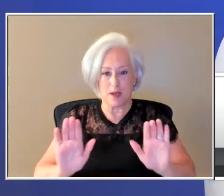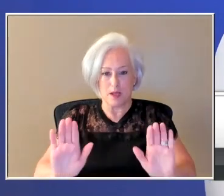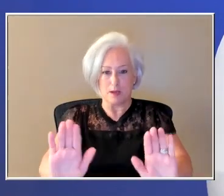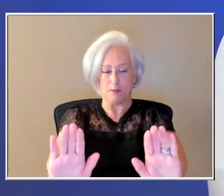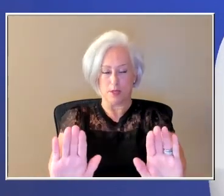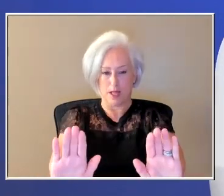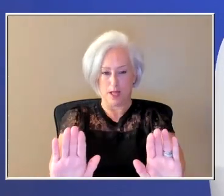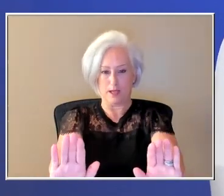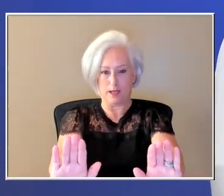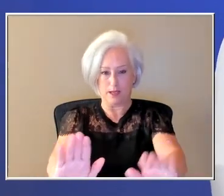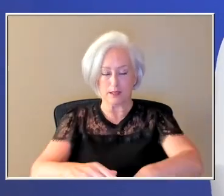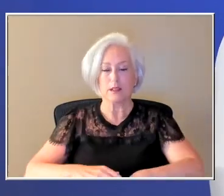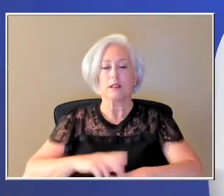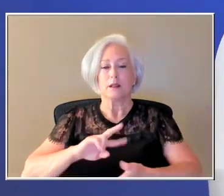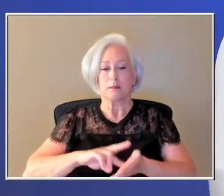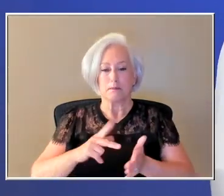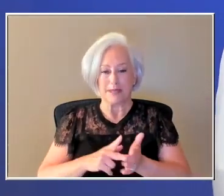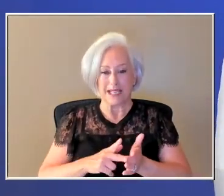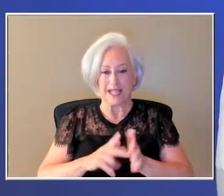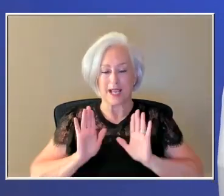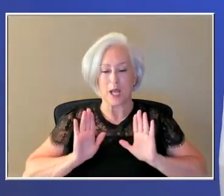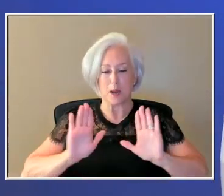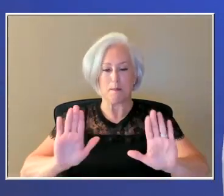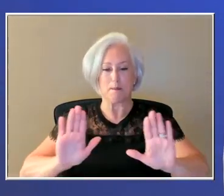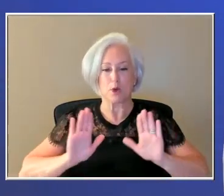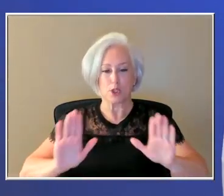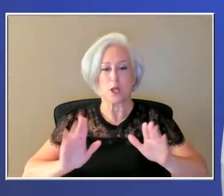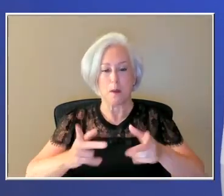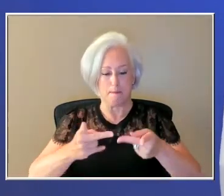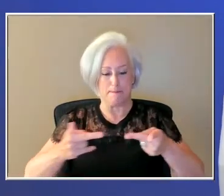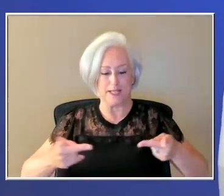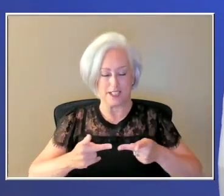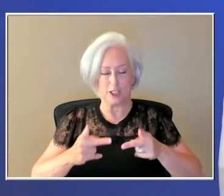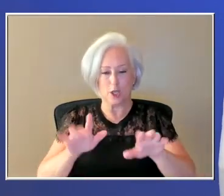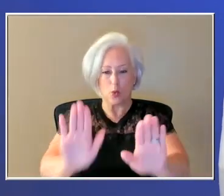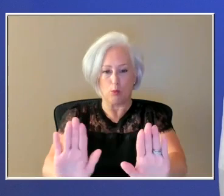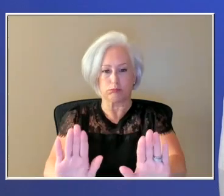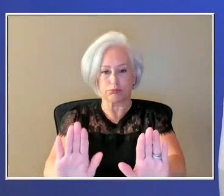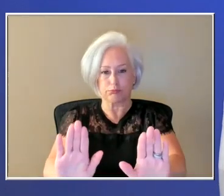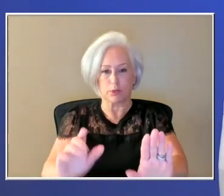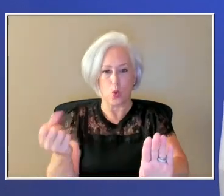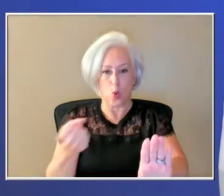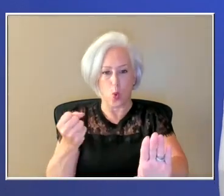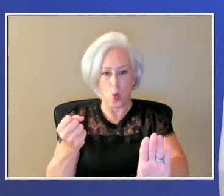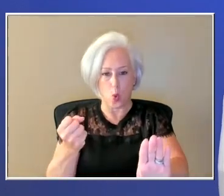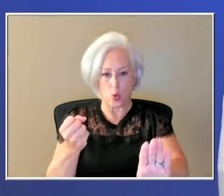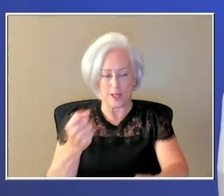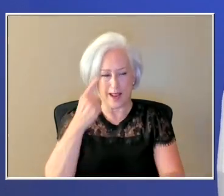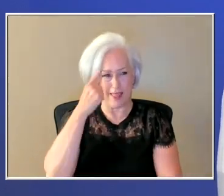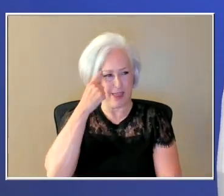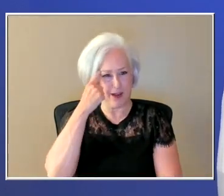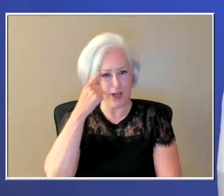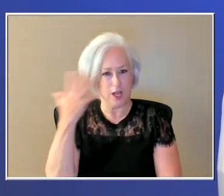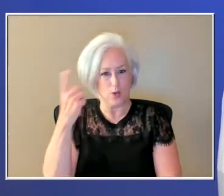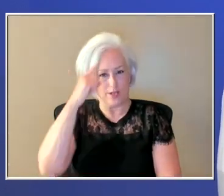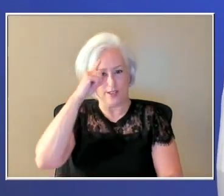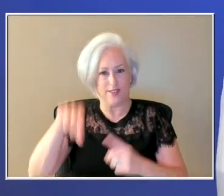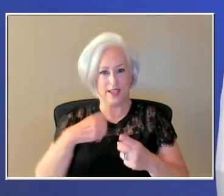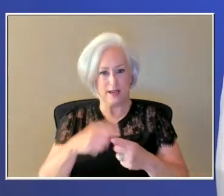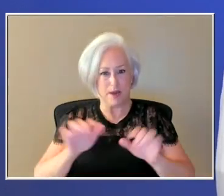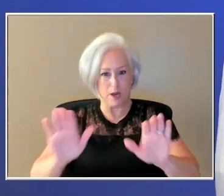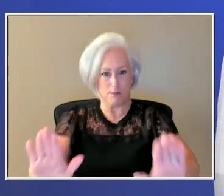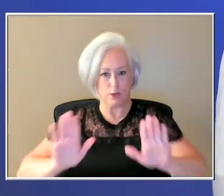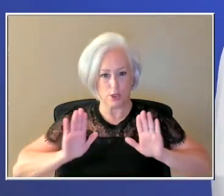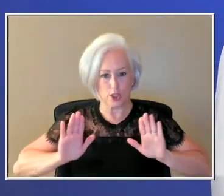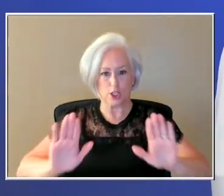there. And I remember I kind of looked at him and was like, what do you think about push-ups? And he's like, yeah,